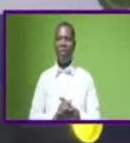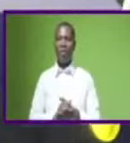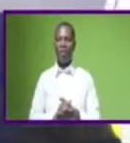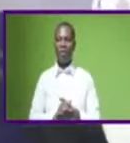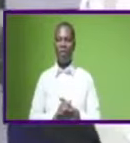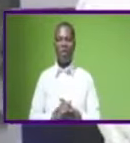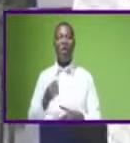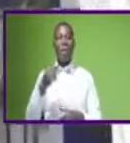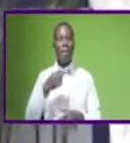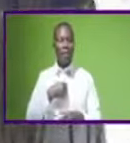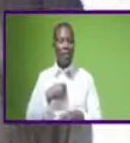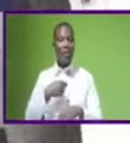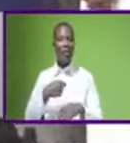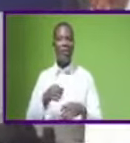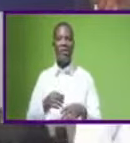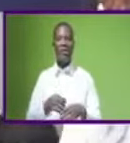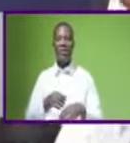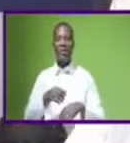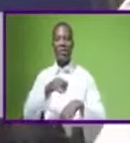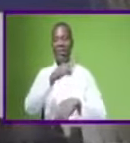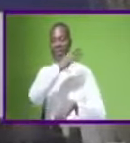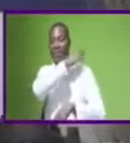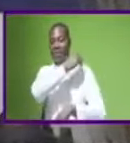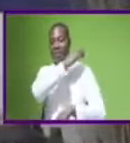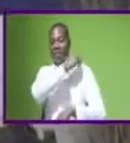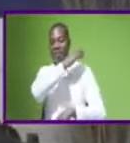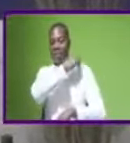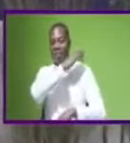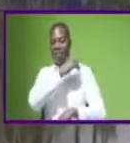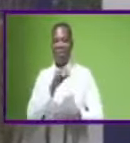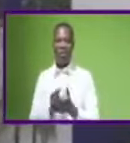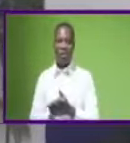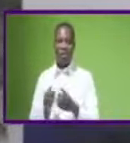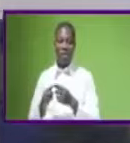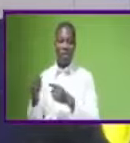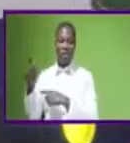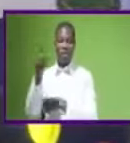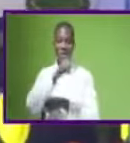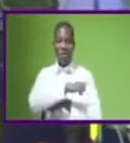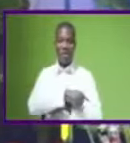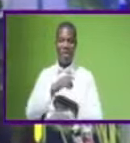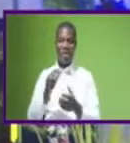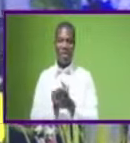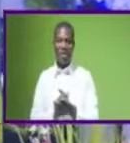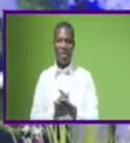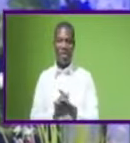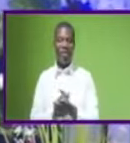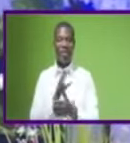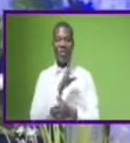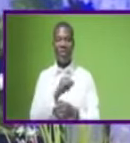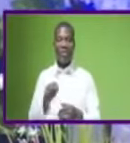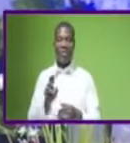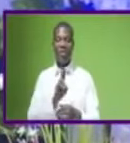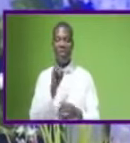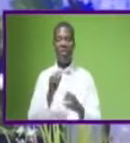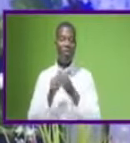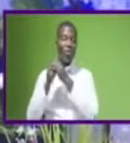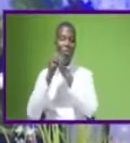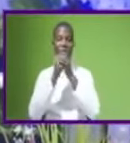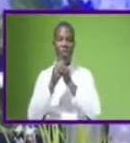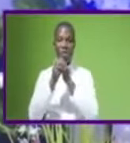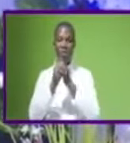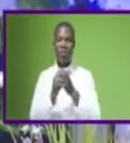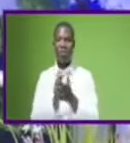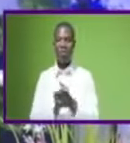me nyanemo ene. Oh yes. Jesus, nyaneme, nyaneme. Momfa mo sori ene. Yes.